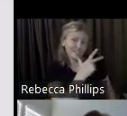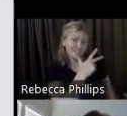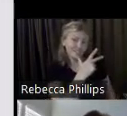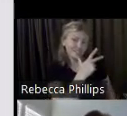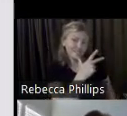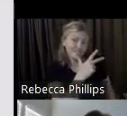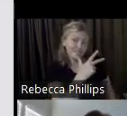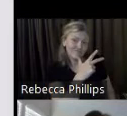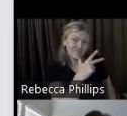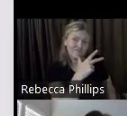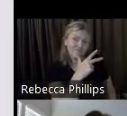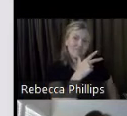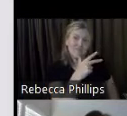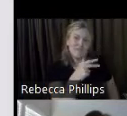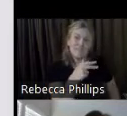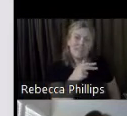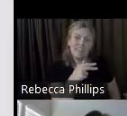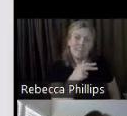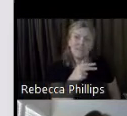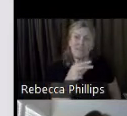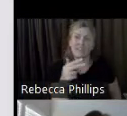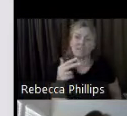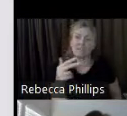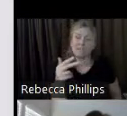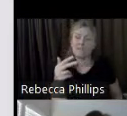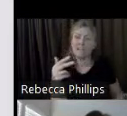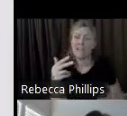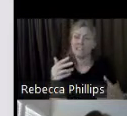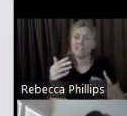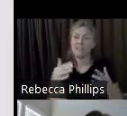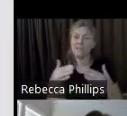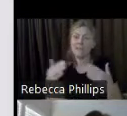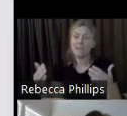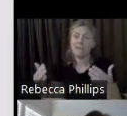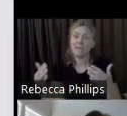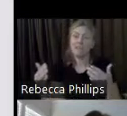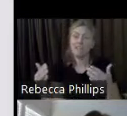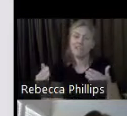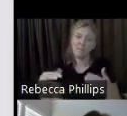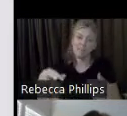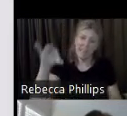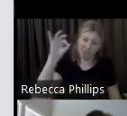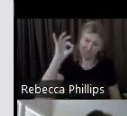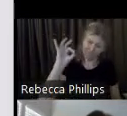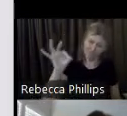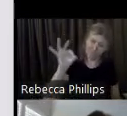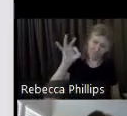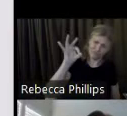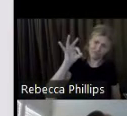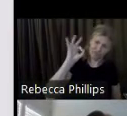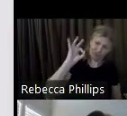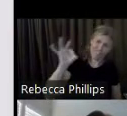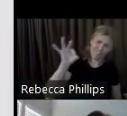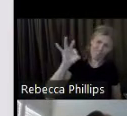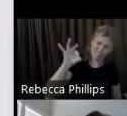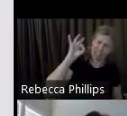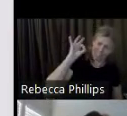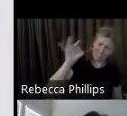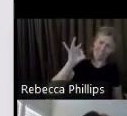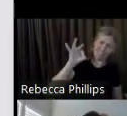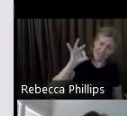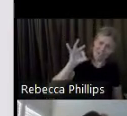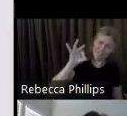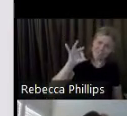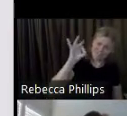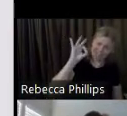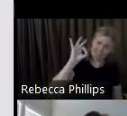looking good. But then with someone that's from the Black community, they'll be like, ooh, you know, that is